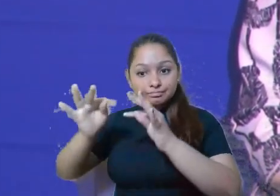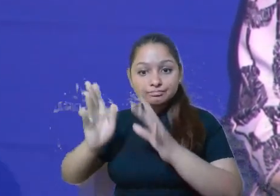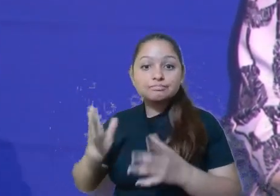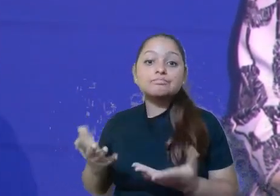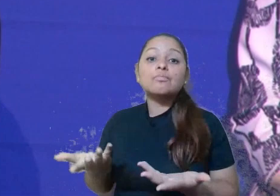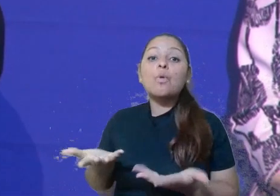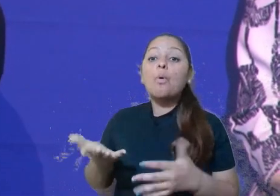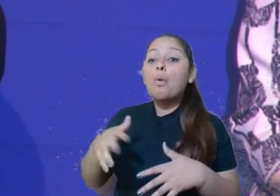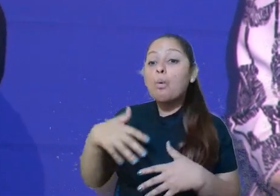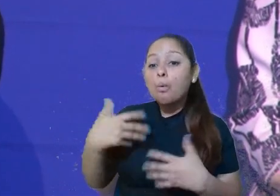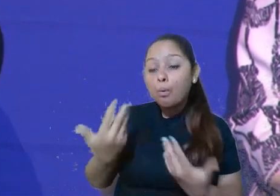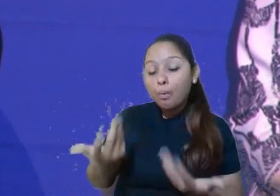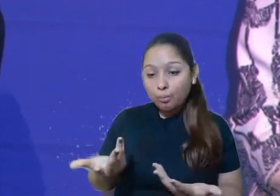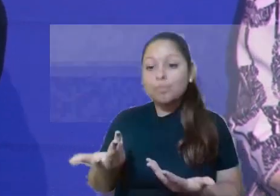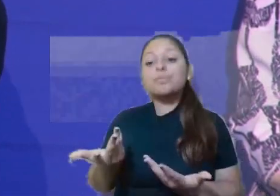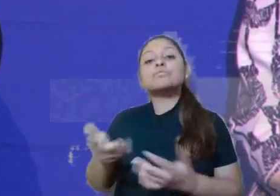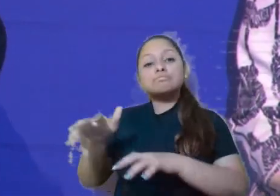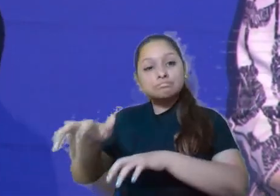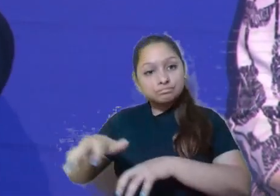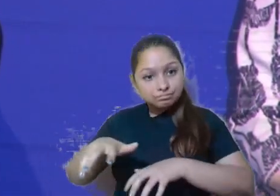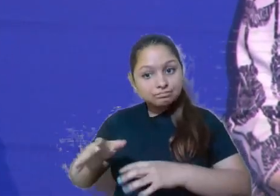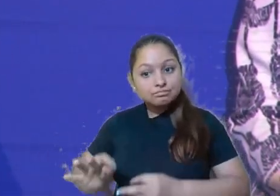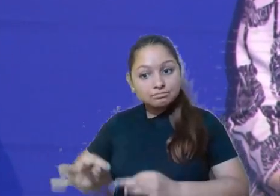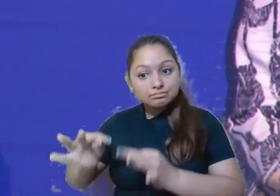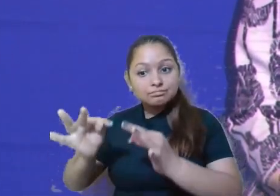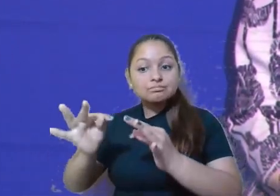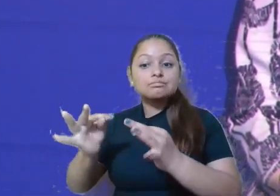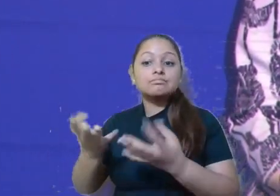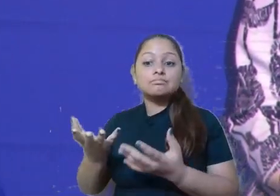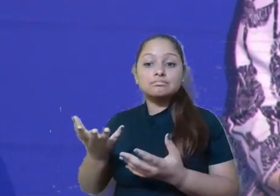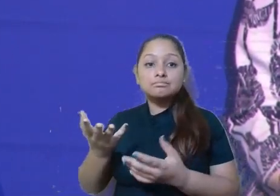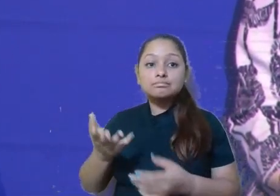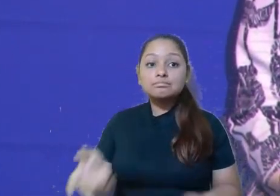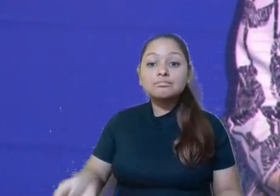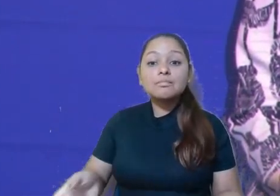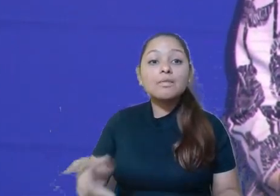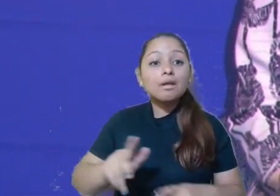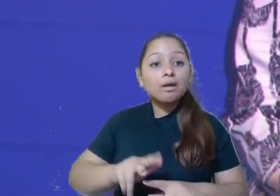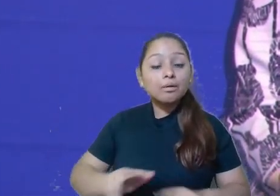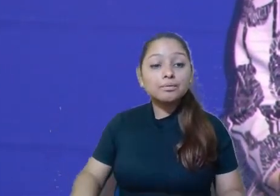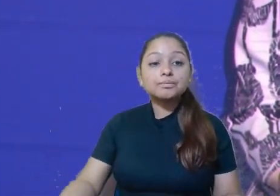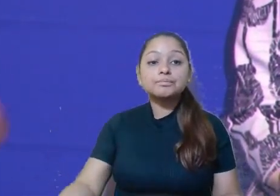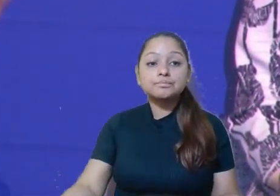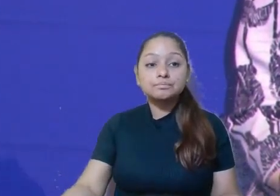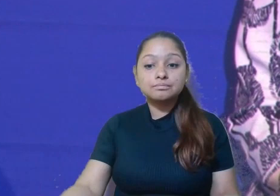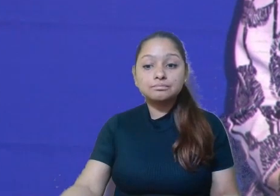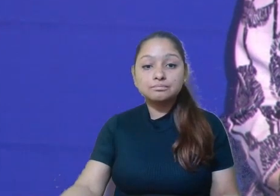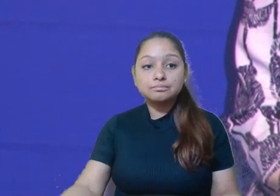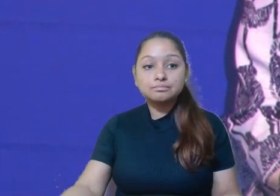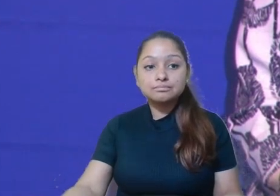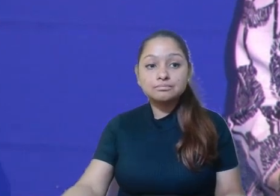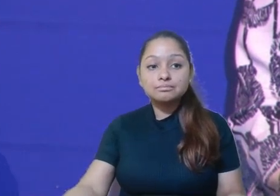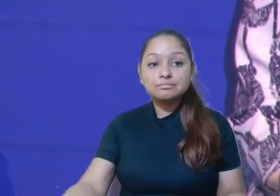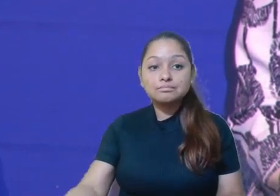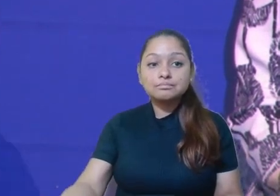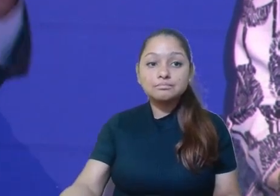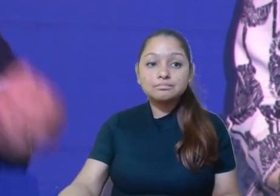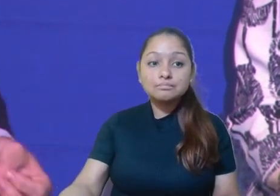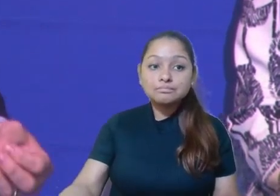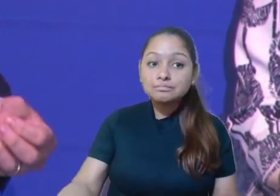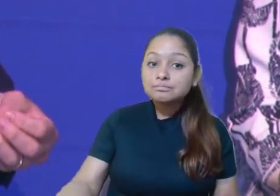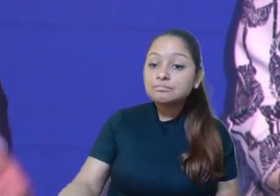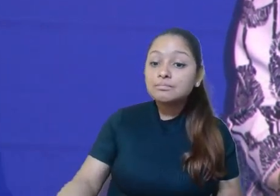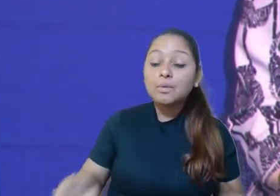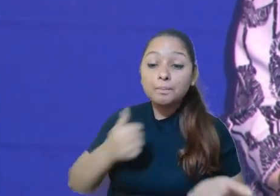or agritech is something that can't escape having a scientific and a